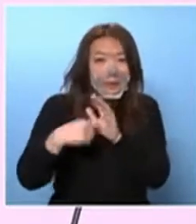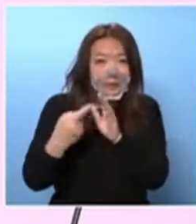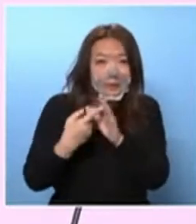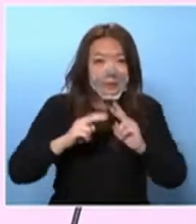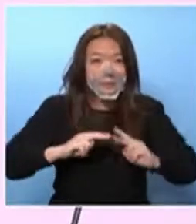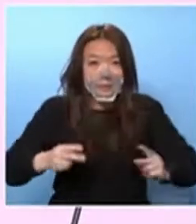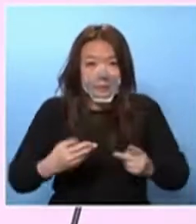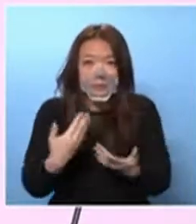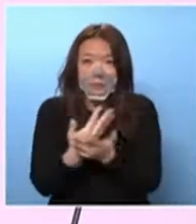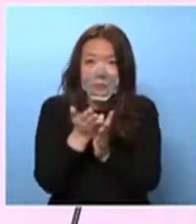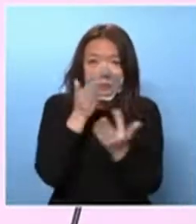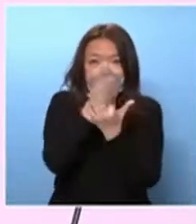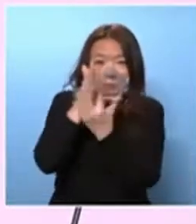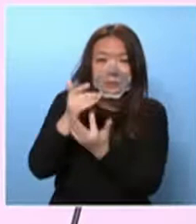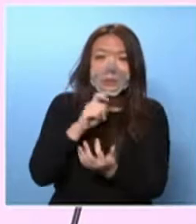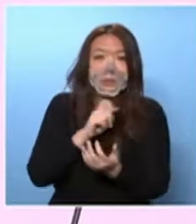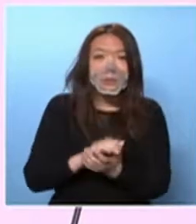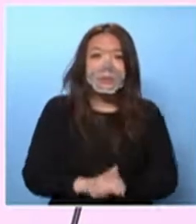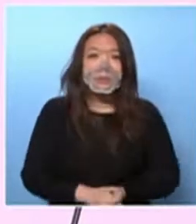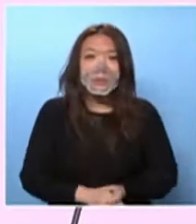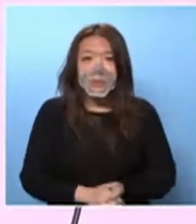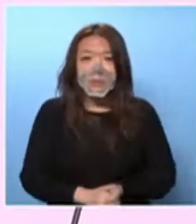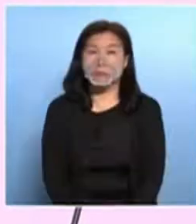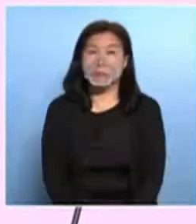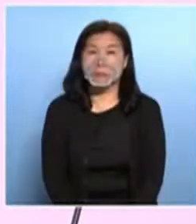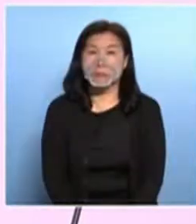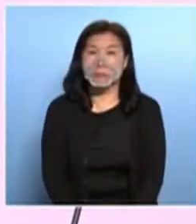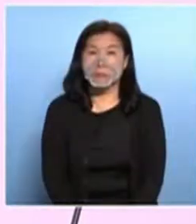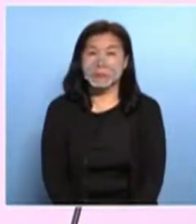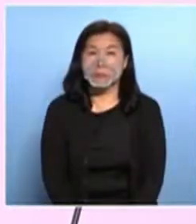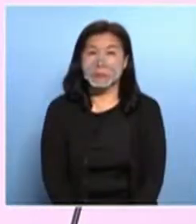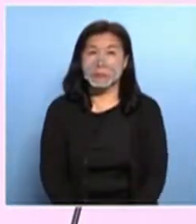risks to avoid disruptions to development.